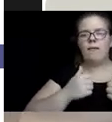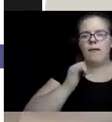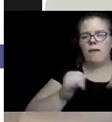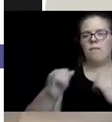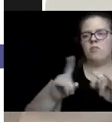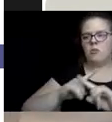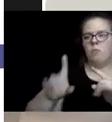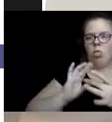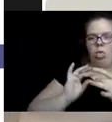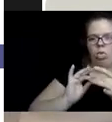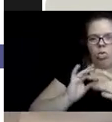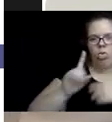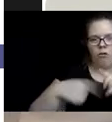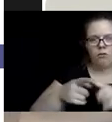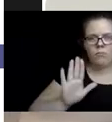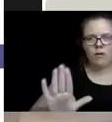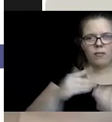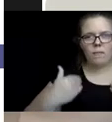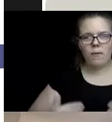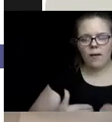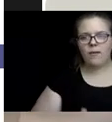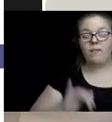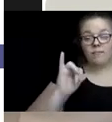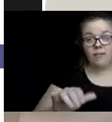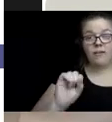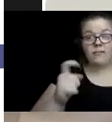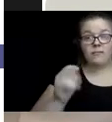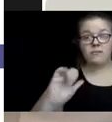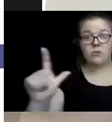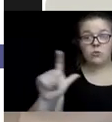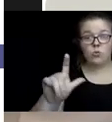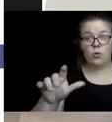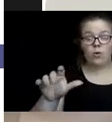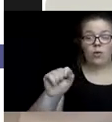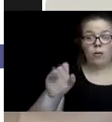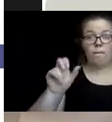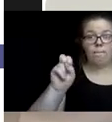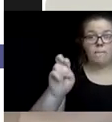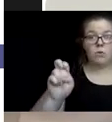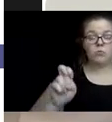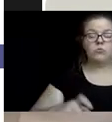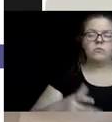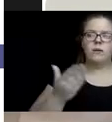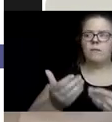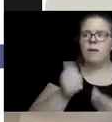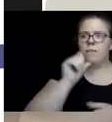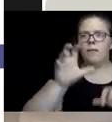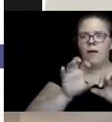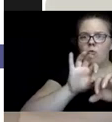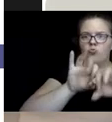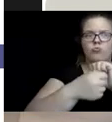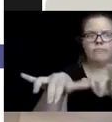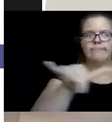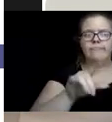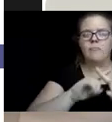that person's body? That's sexual abuse. It might look different than a rape, but it is sexual abuse.